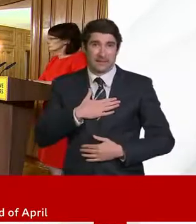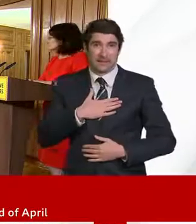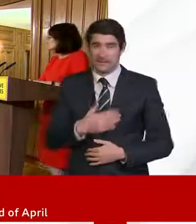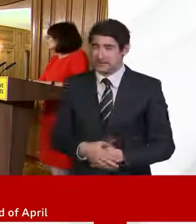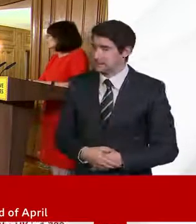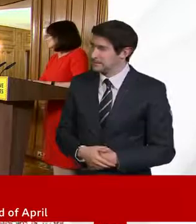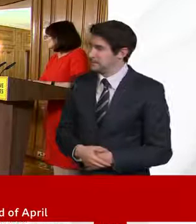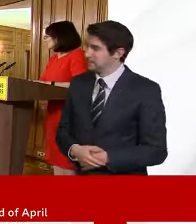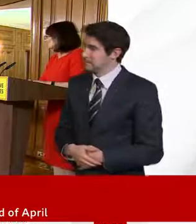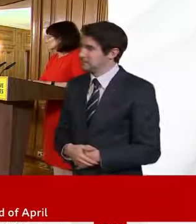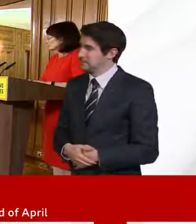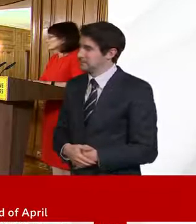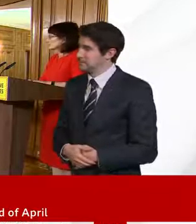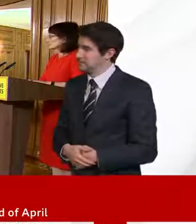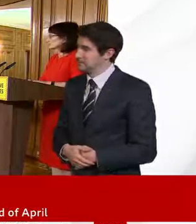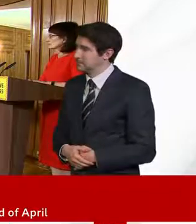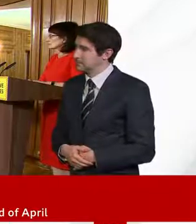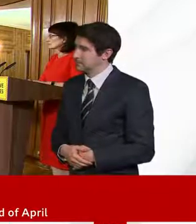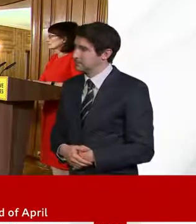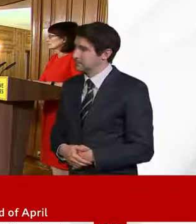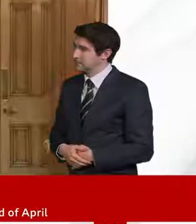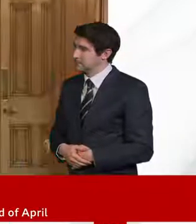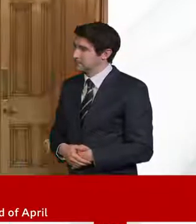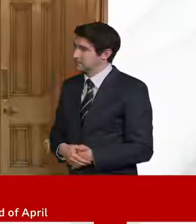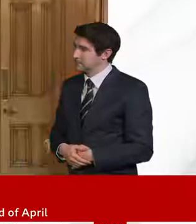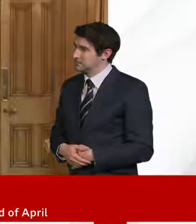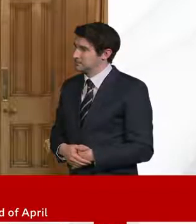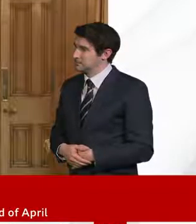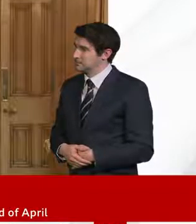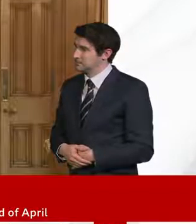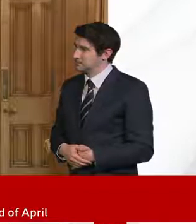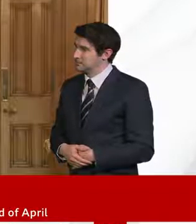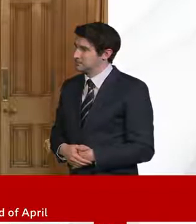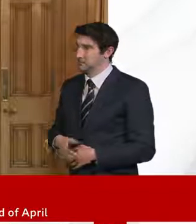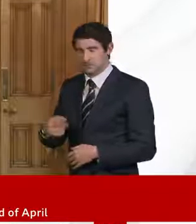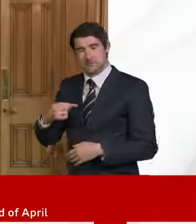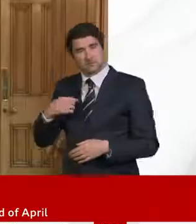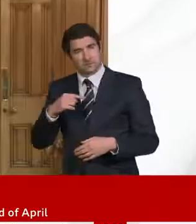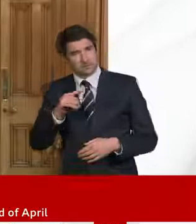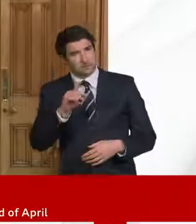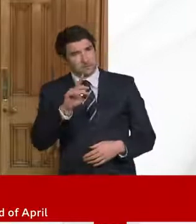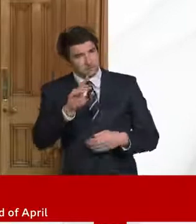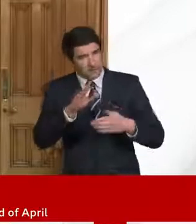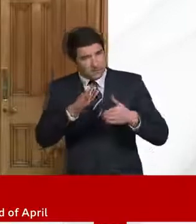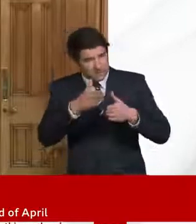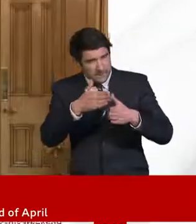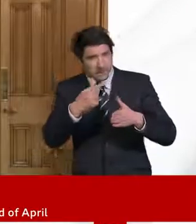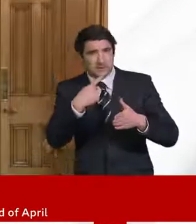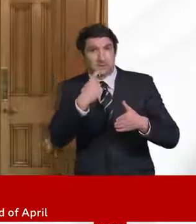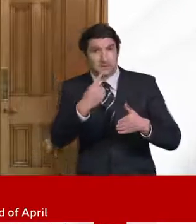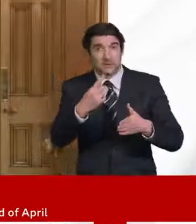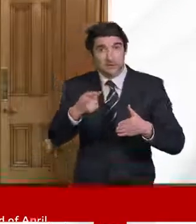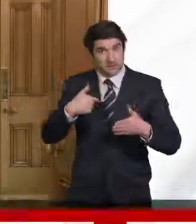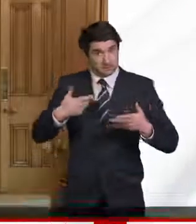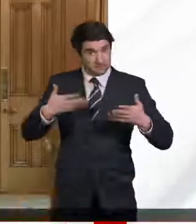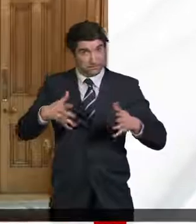I'll ask Stephen and Jenny to come in. Stephen is right. There are some signs, as a result of people observing